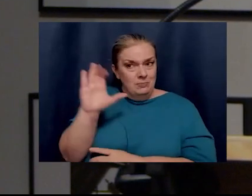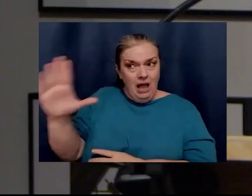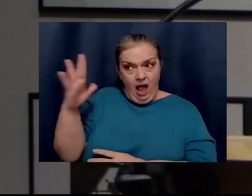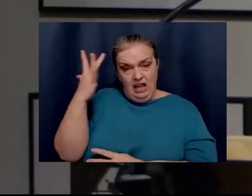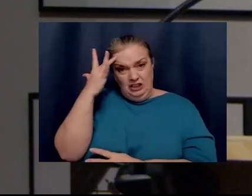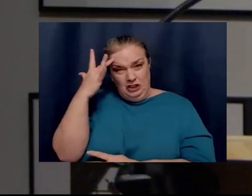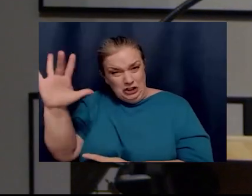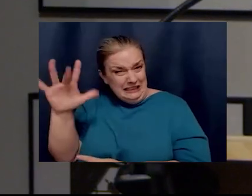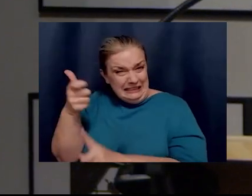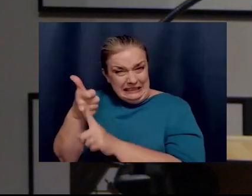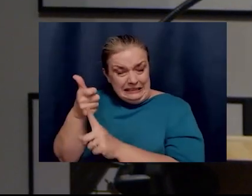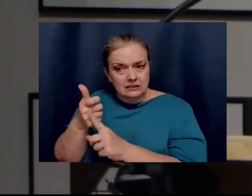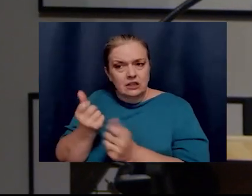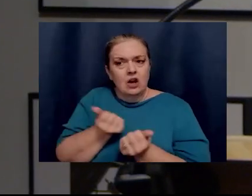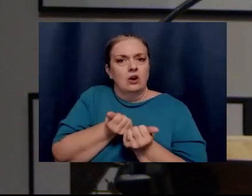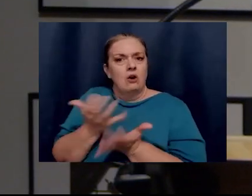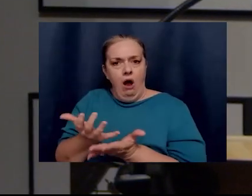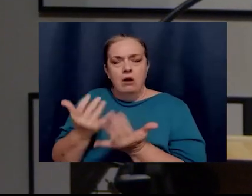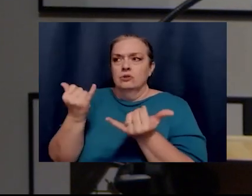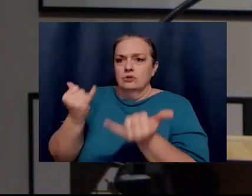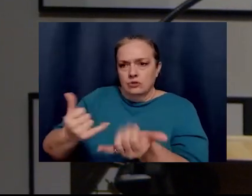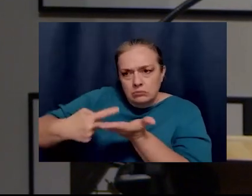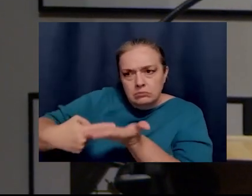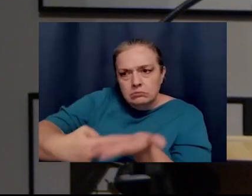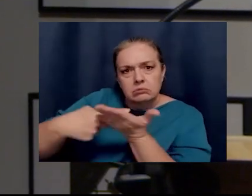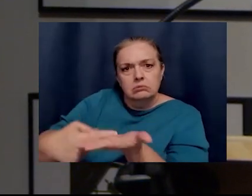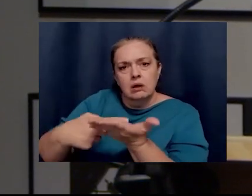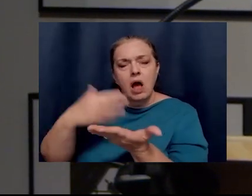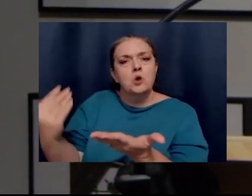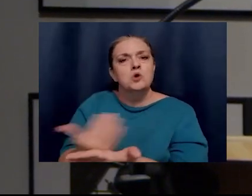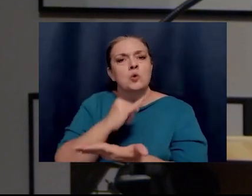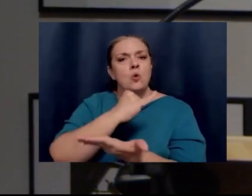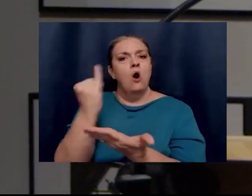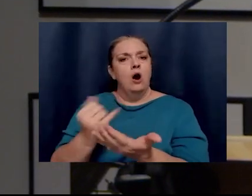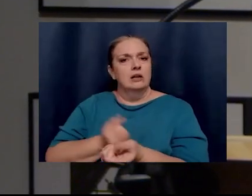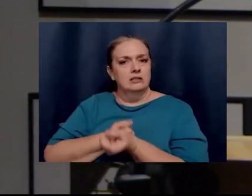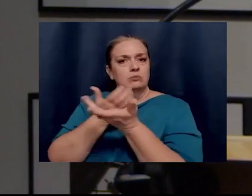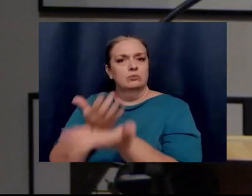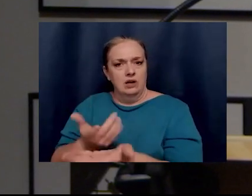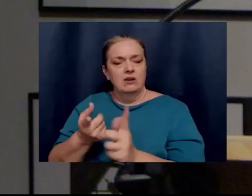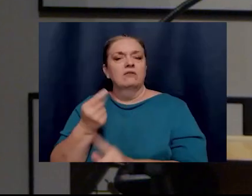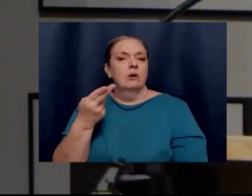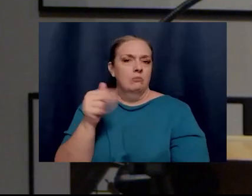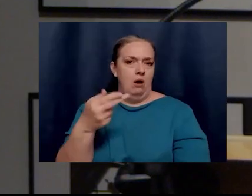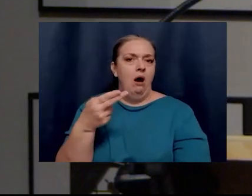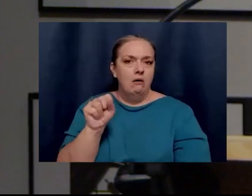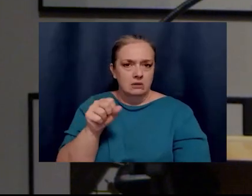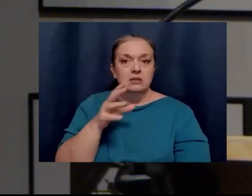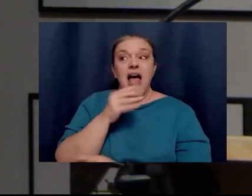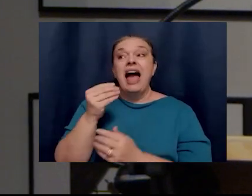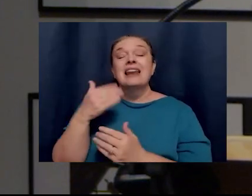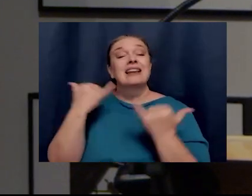serve as catalysts for contemporary dialogue and new artistic expression through the artist residencies that happen